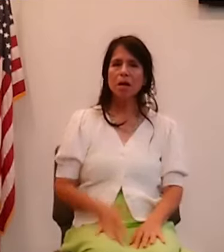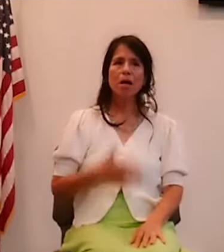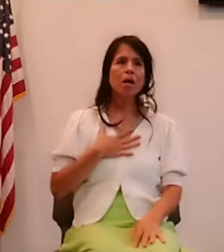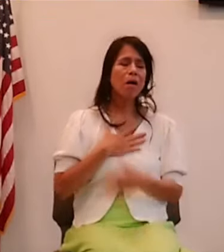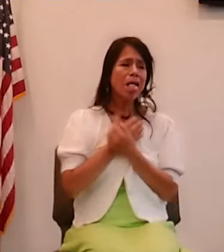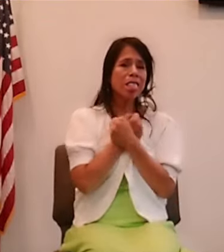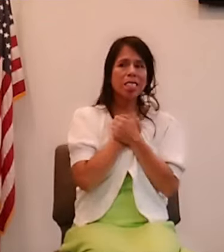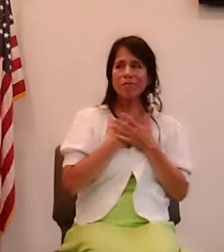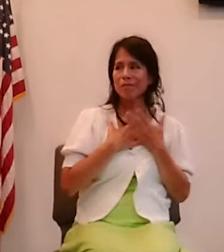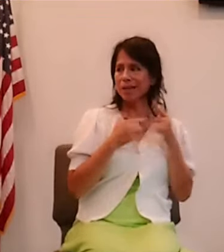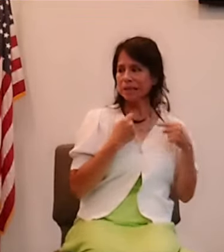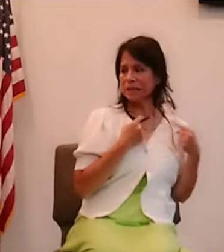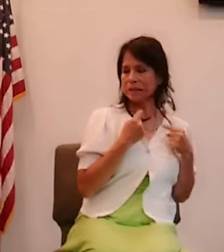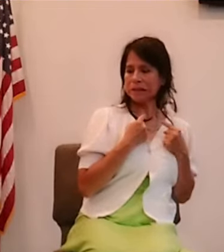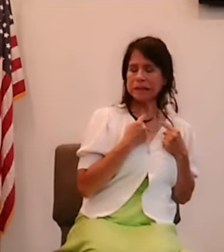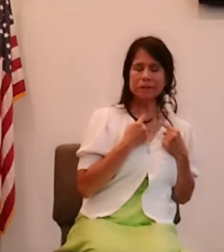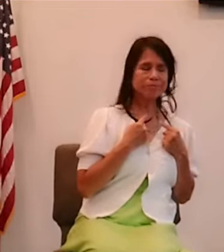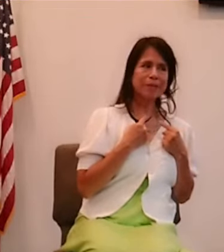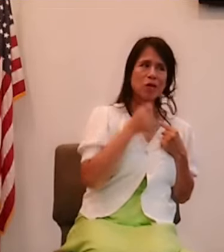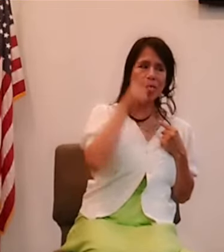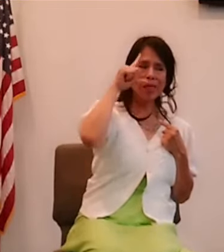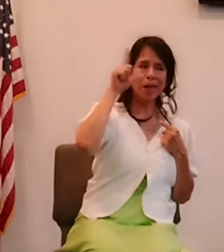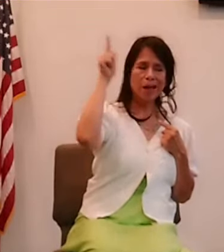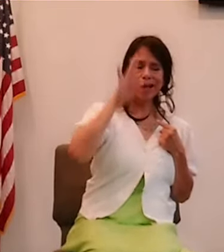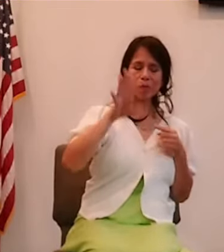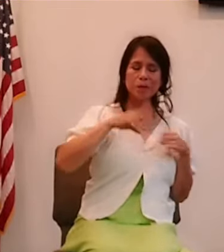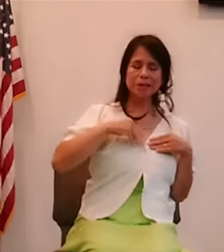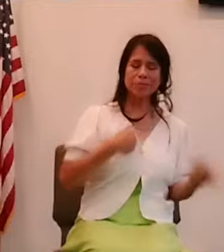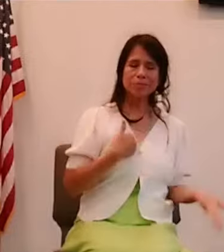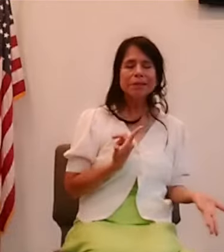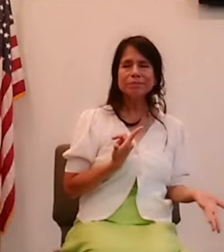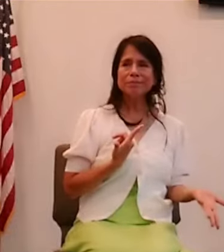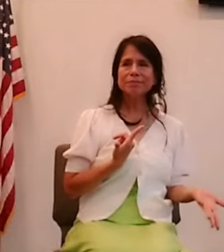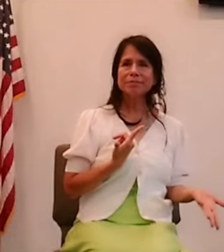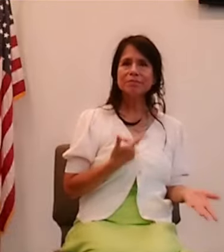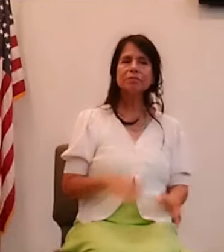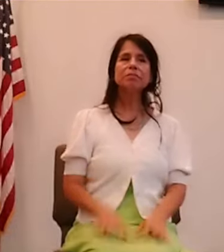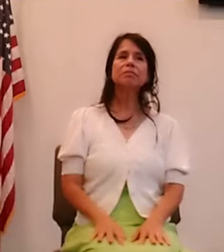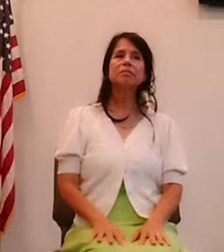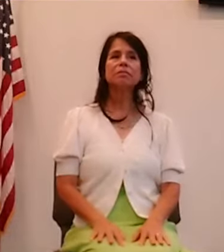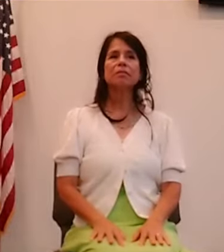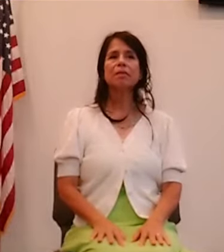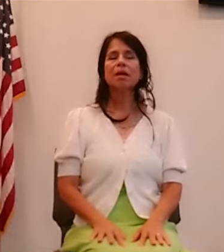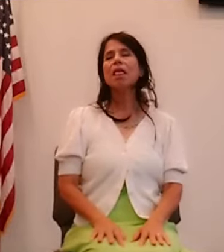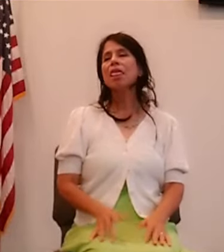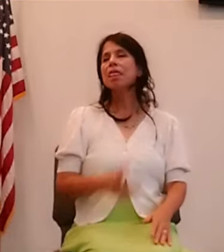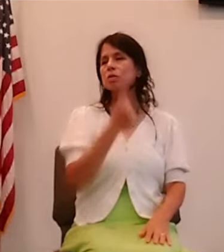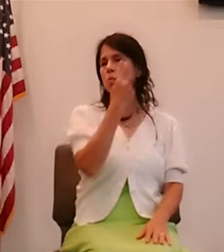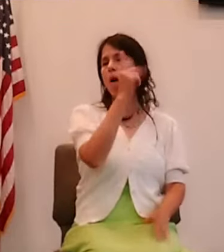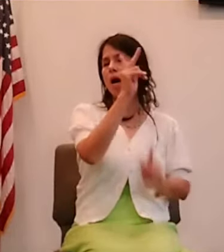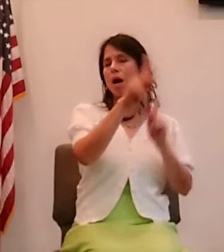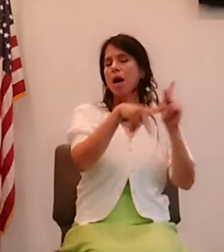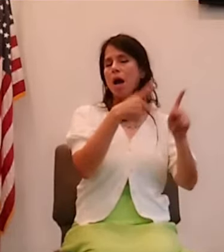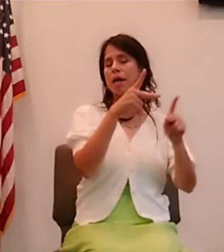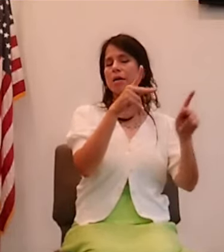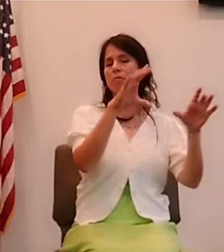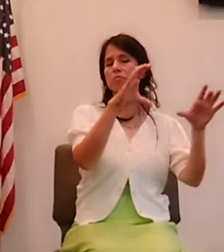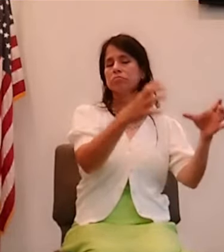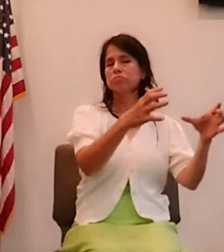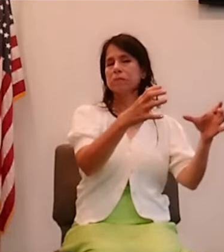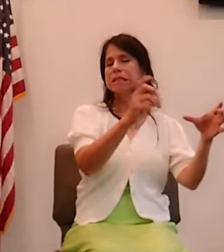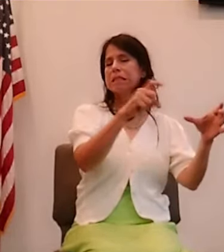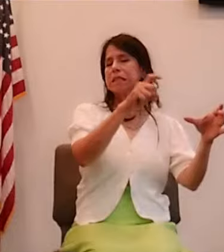much, and I know God won't take me. Now, that's the first type of person. That's the needy